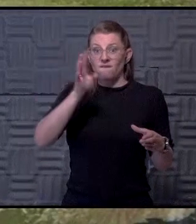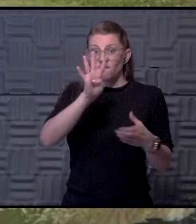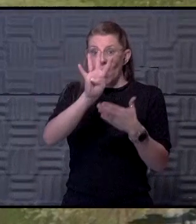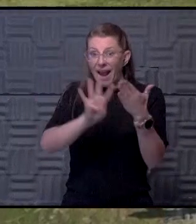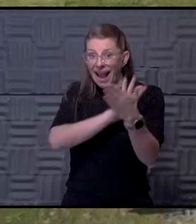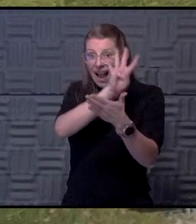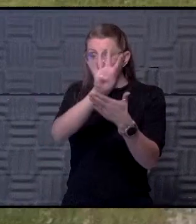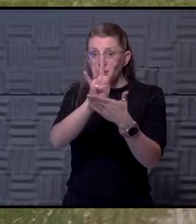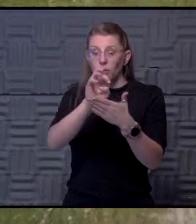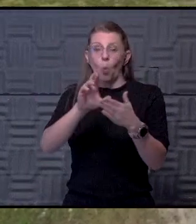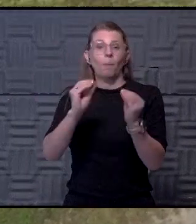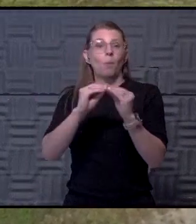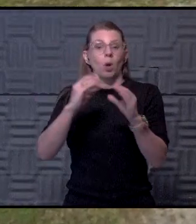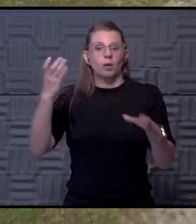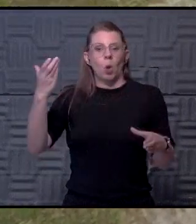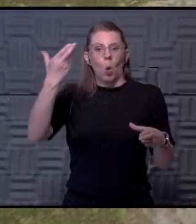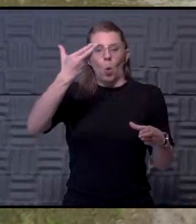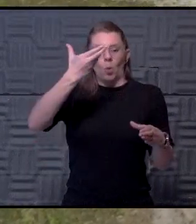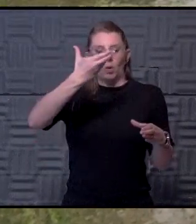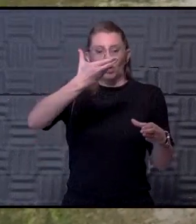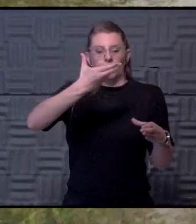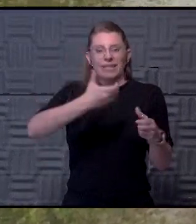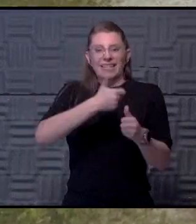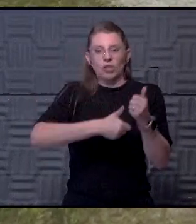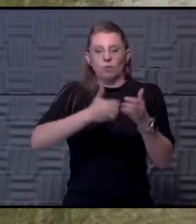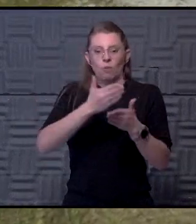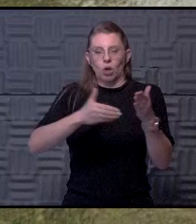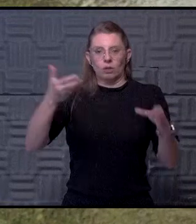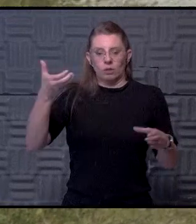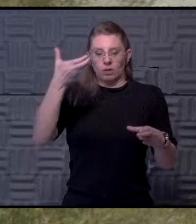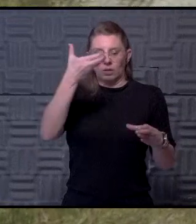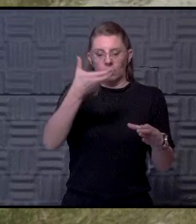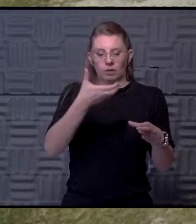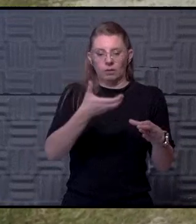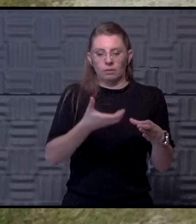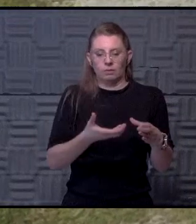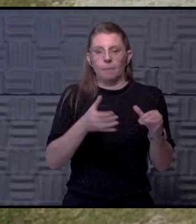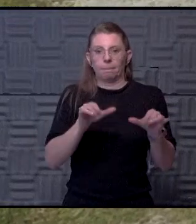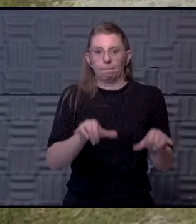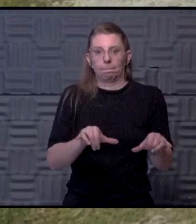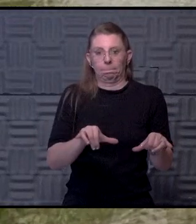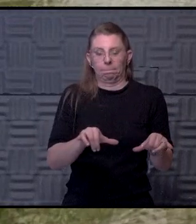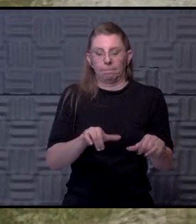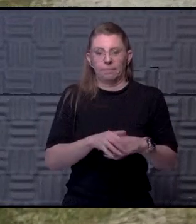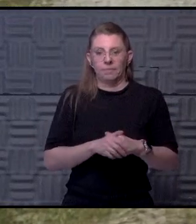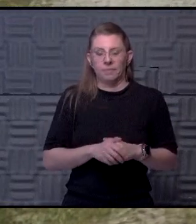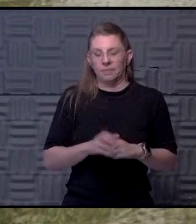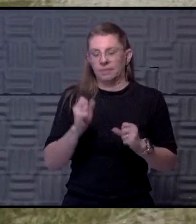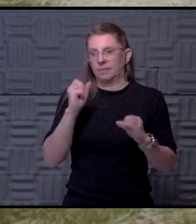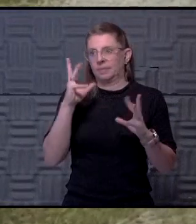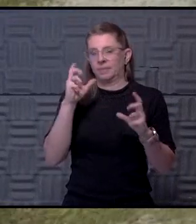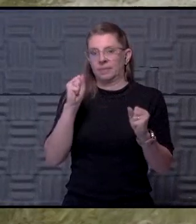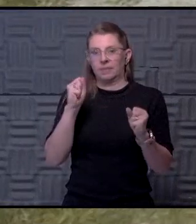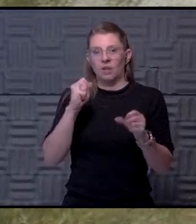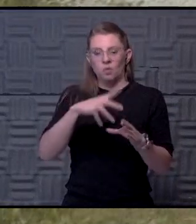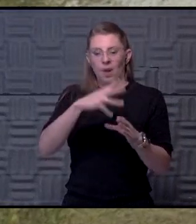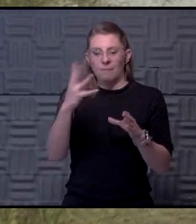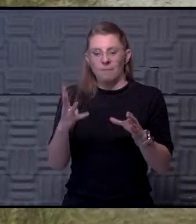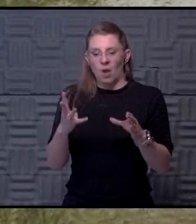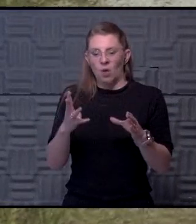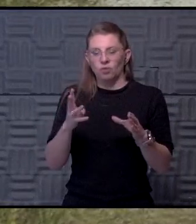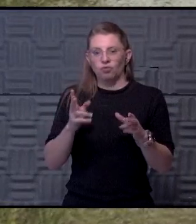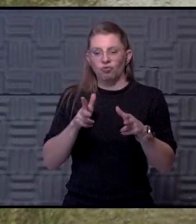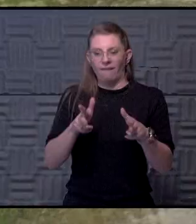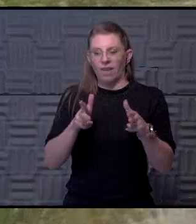4 hours or more to lower each part of it into its final resting place. Quite the spectacle. Reroute traffic along Rainbow. Be careful when you come